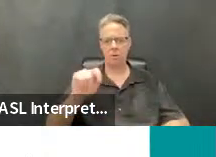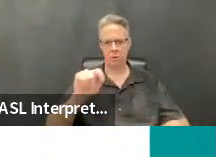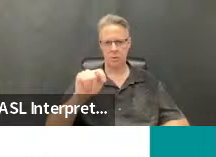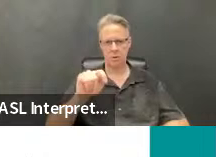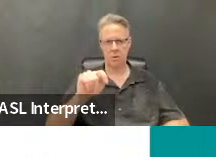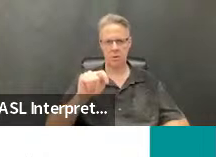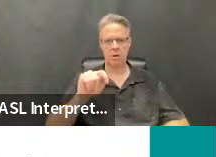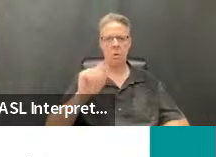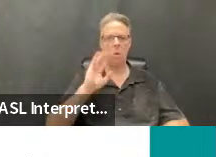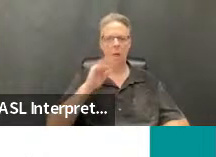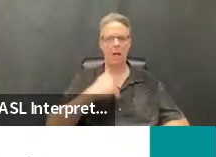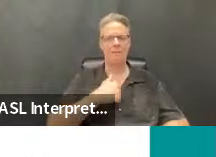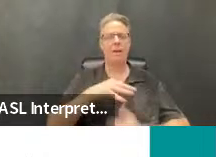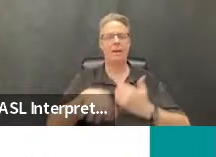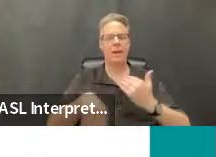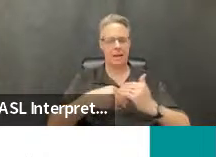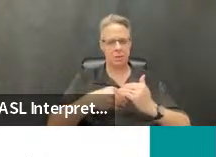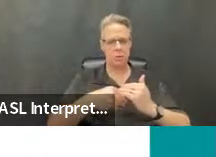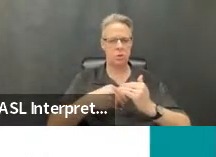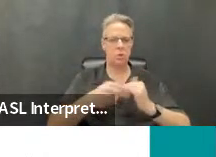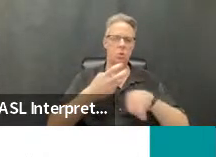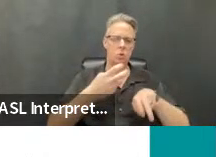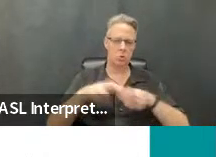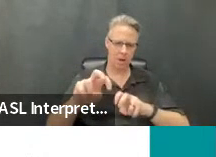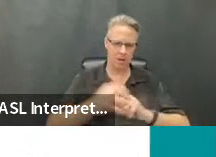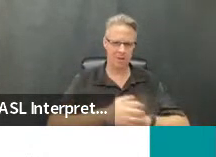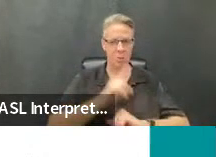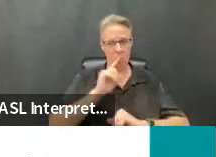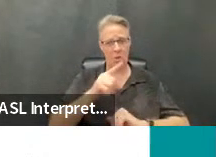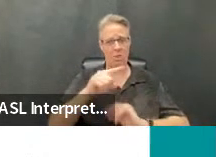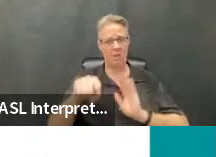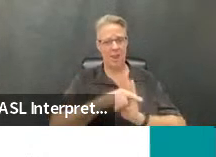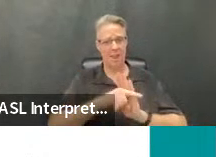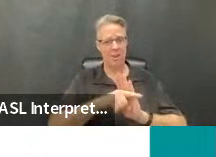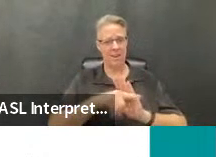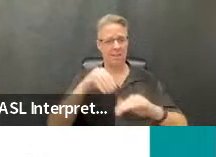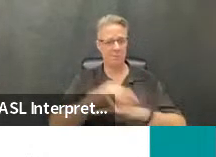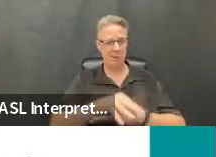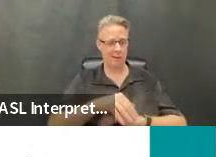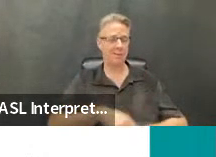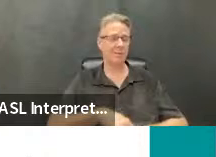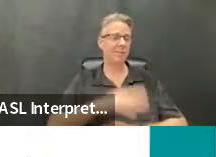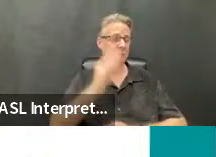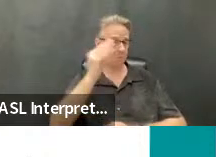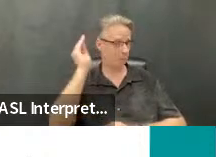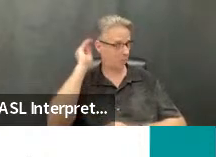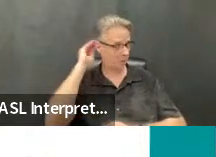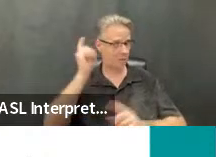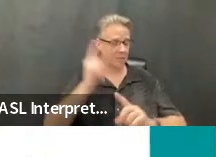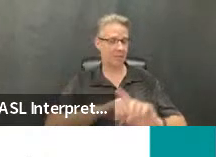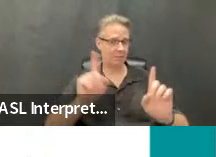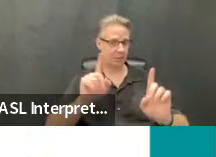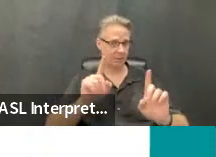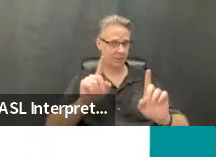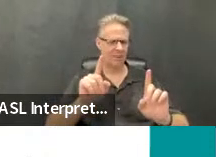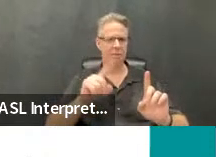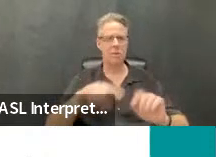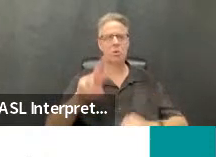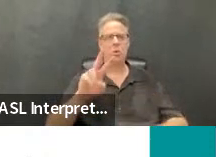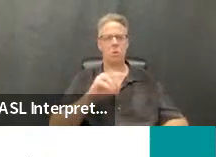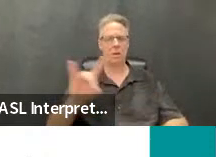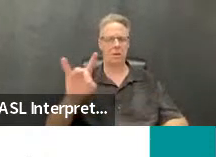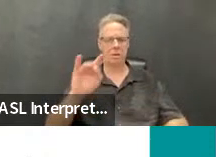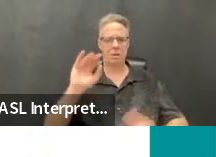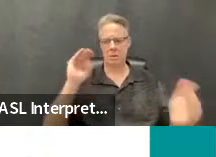assume that additional transfer, and it does have a negative impact. And the other thing to keep in mind that's different from 2008,